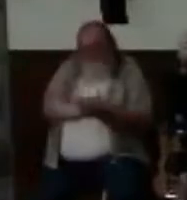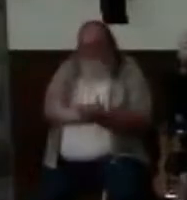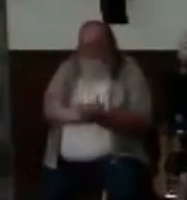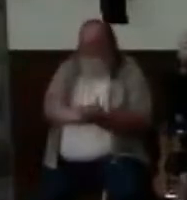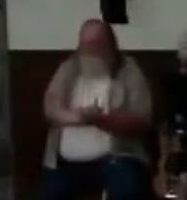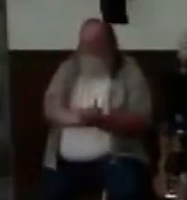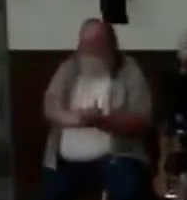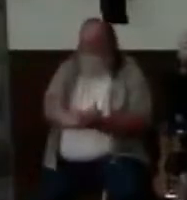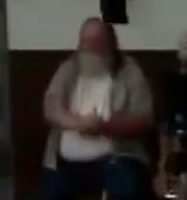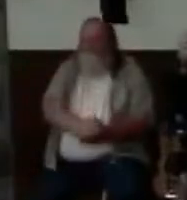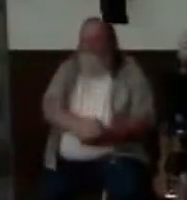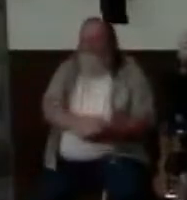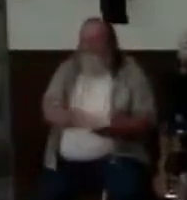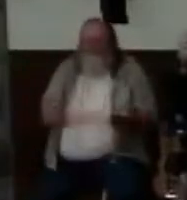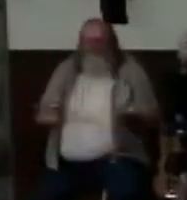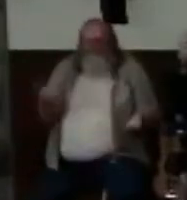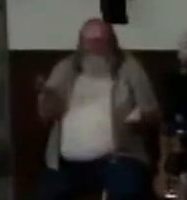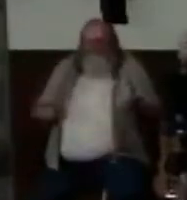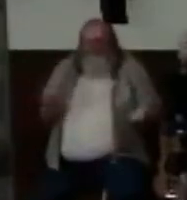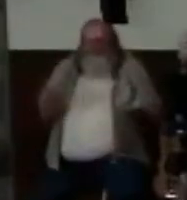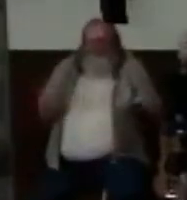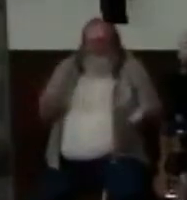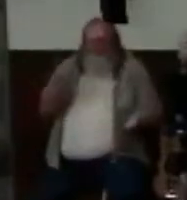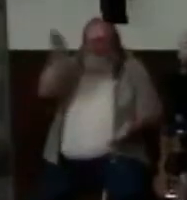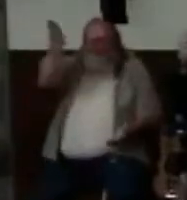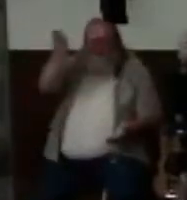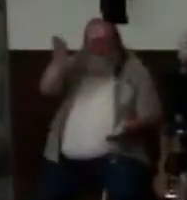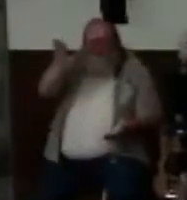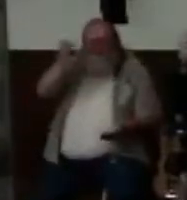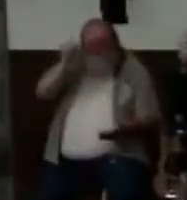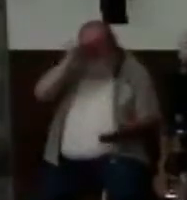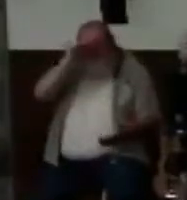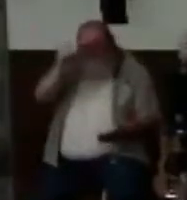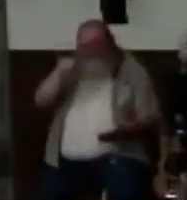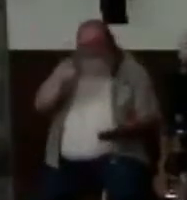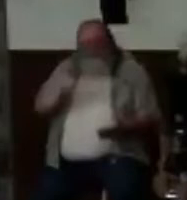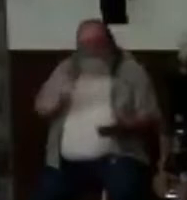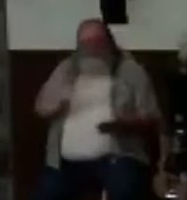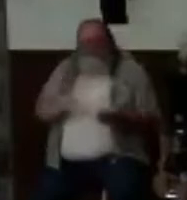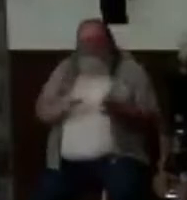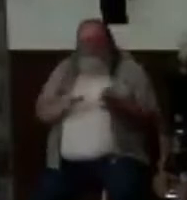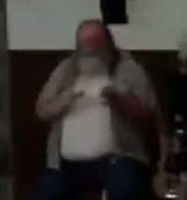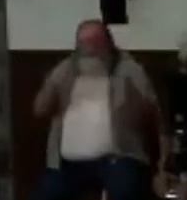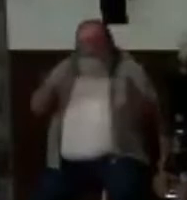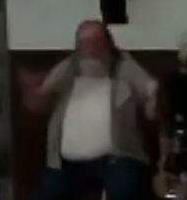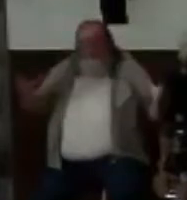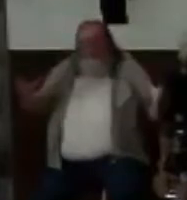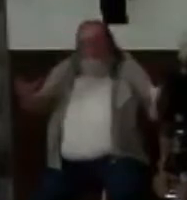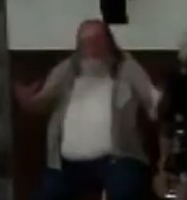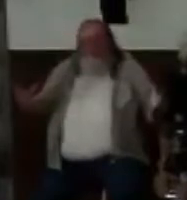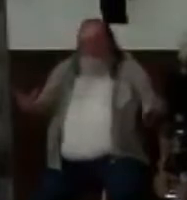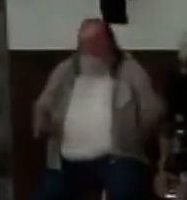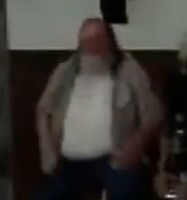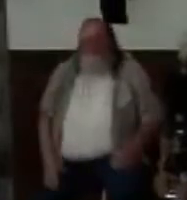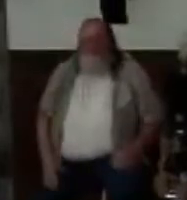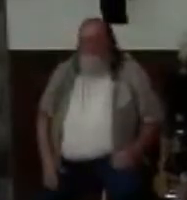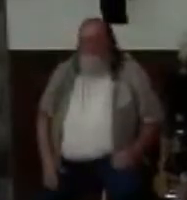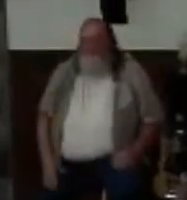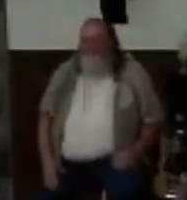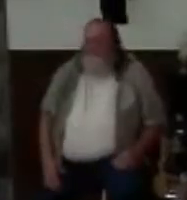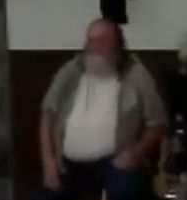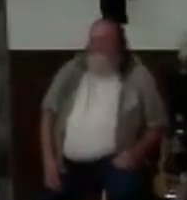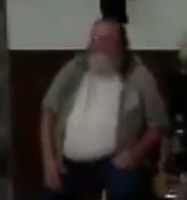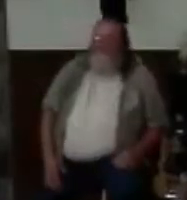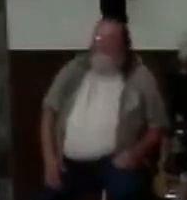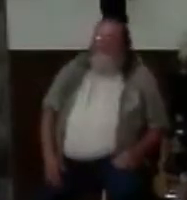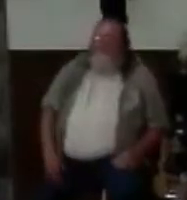Messiah to do more miraculous signs than this man has done? When the Pharisees heard that the crowds were whispering such